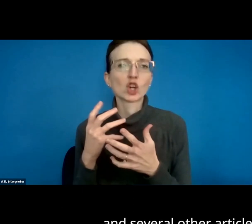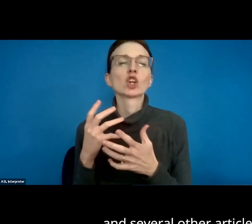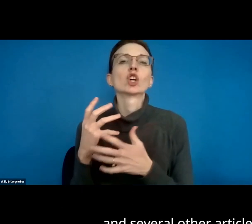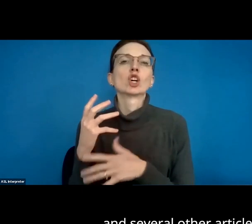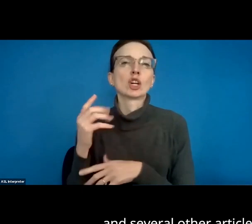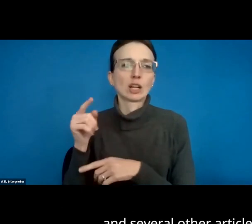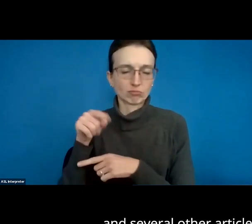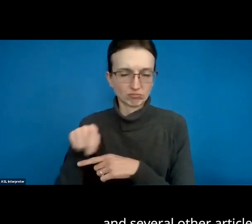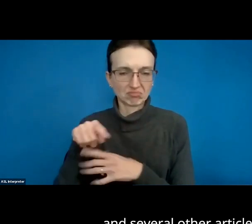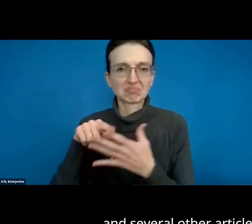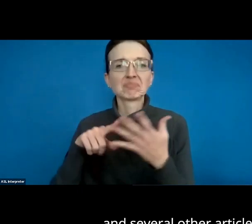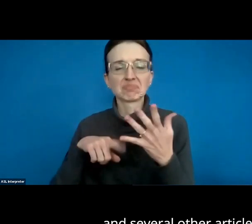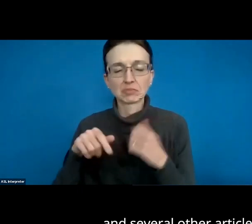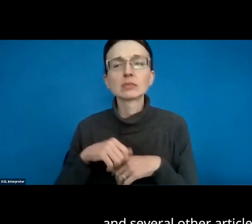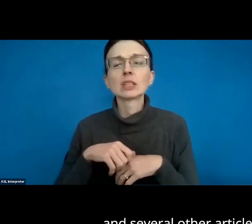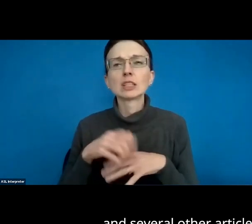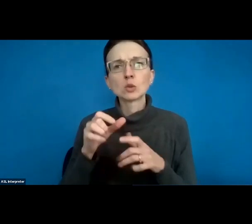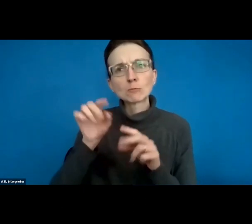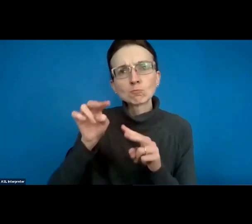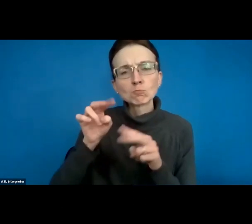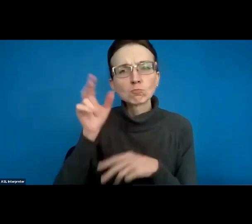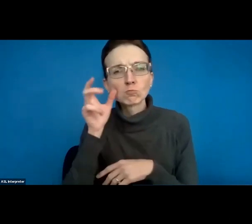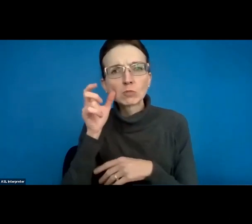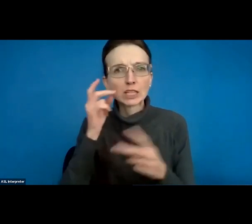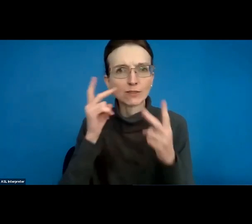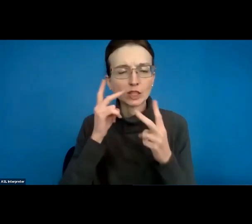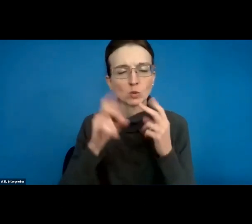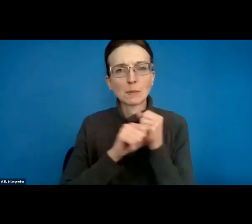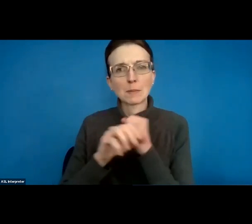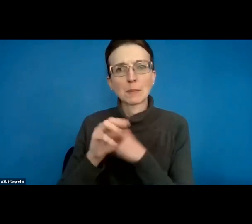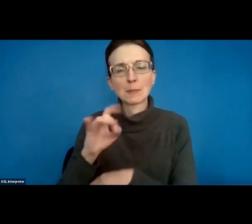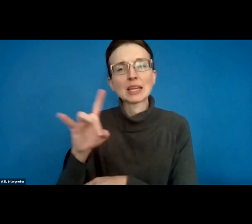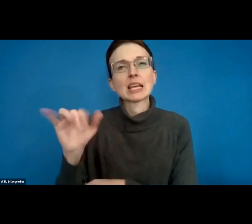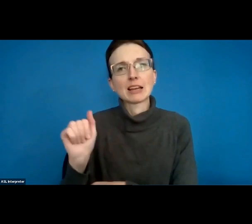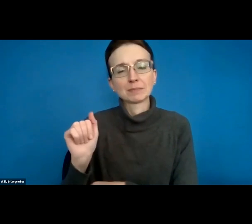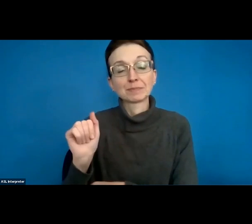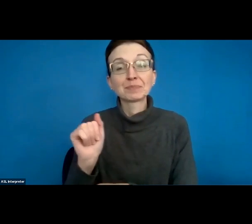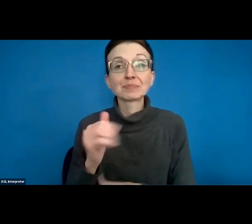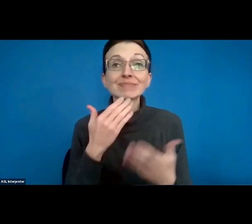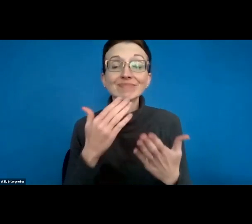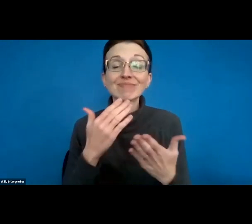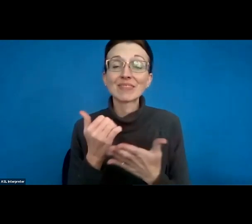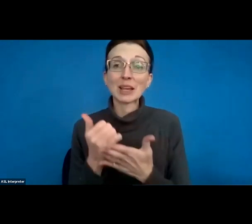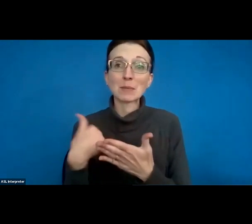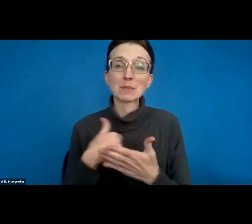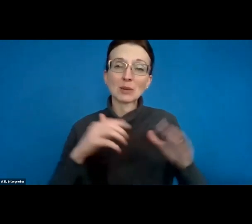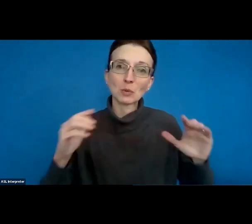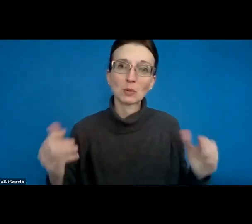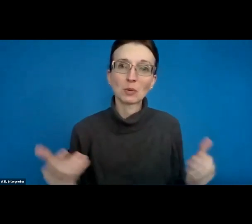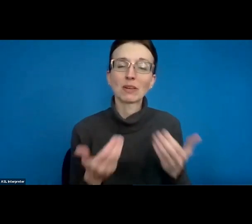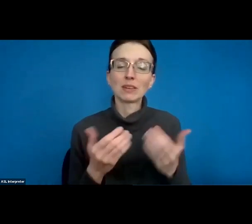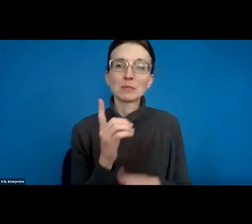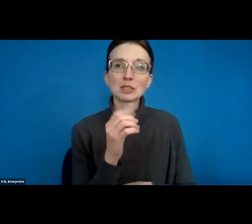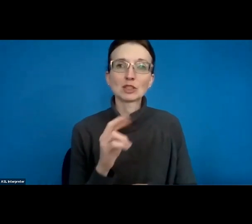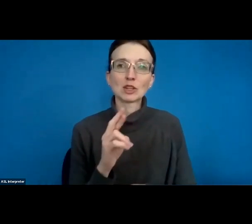on embodiment and visual media. Thank you. Please help me welcome